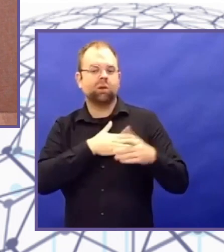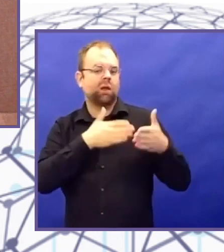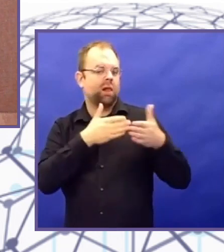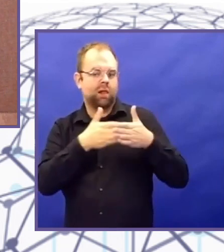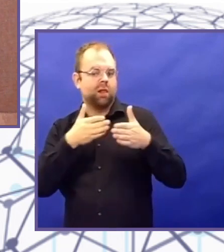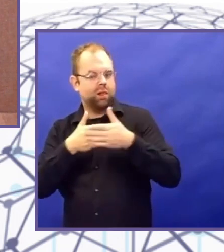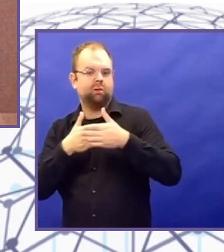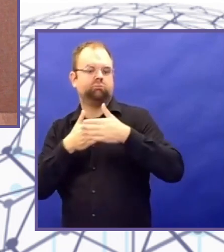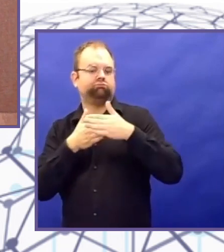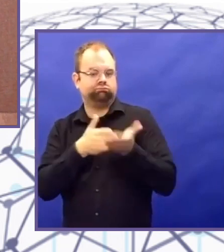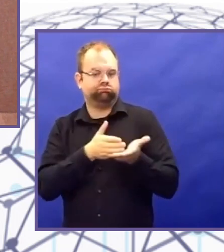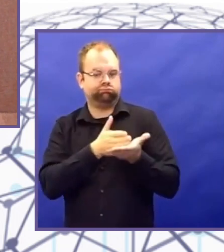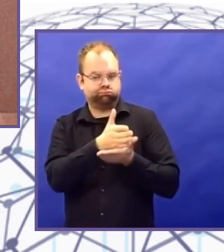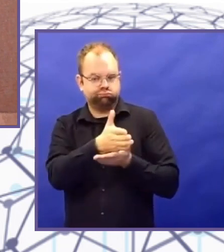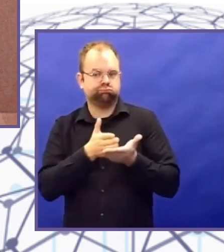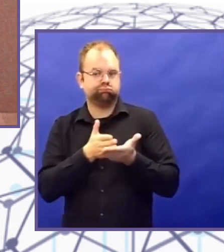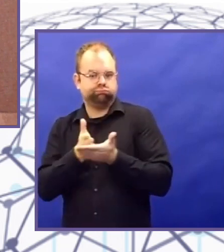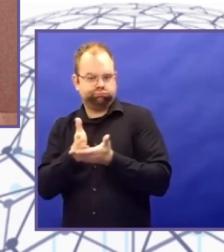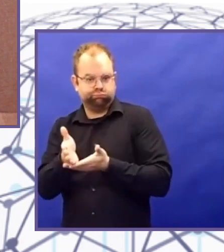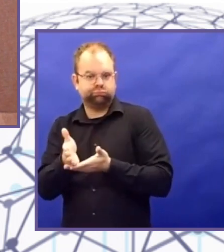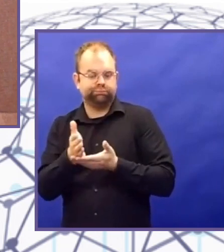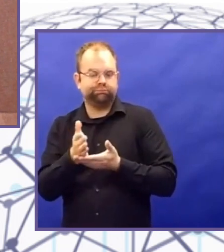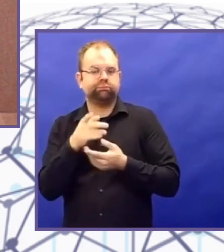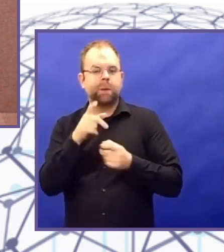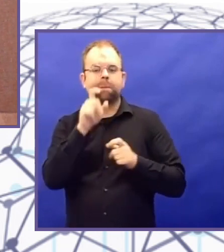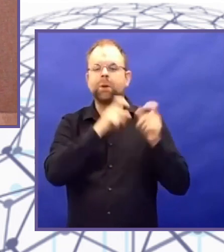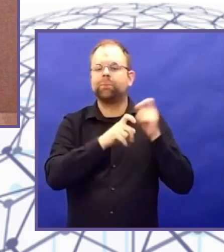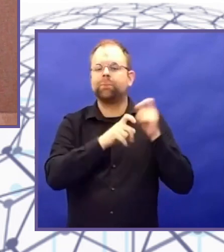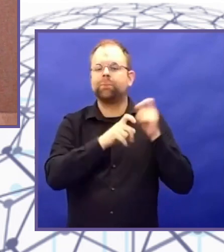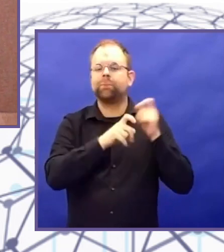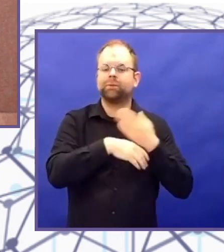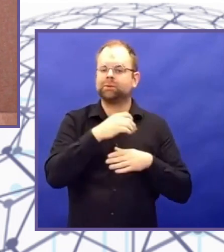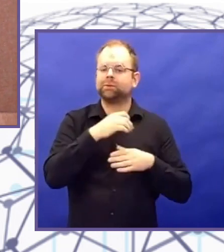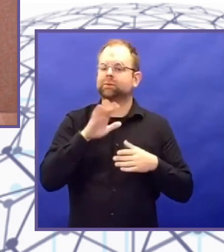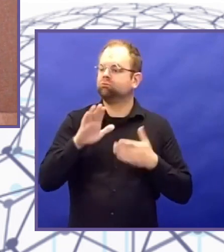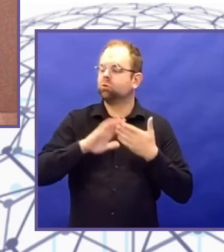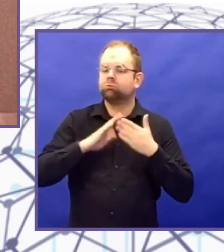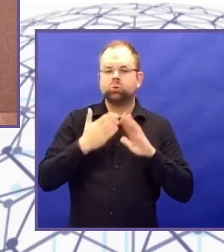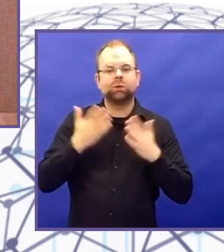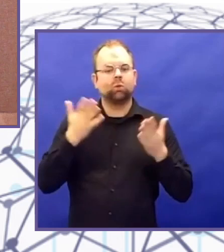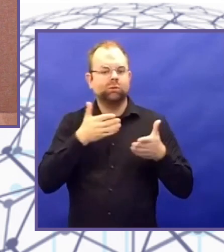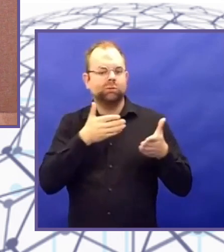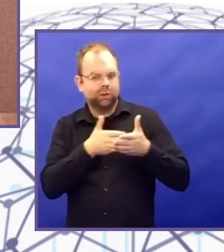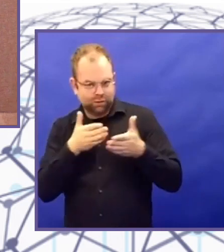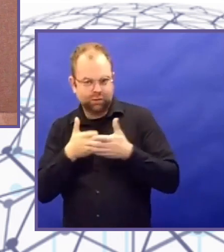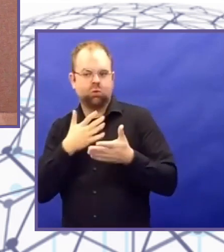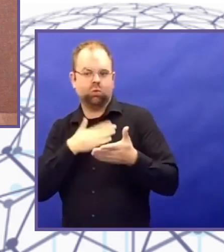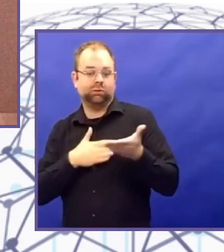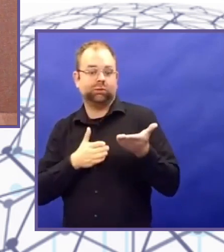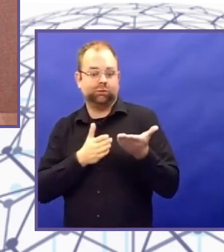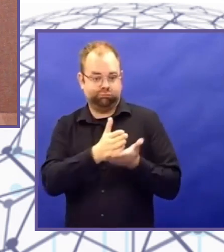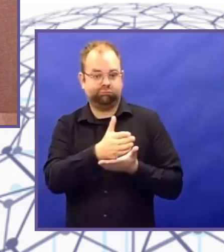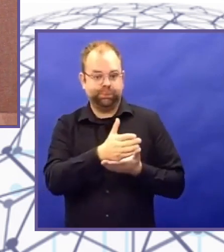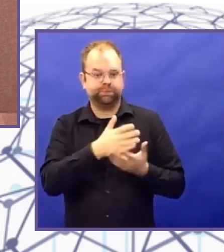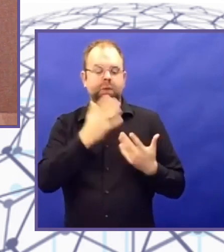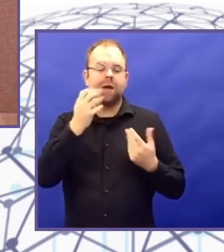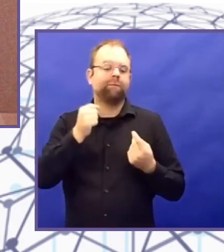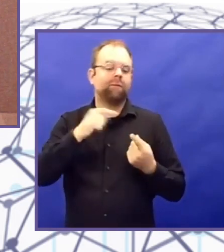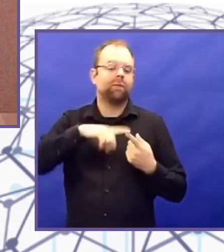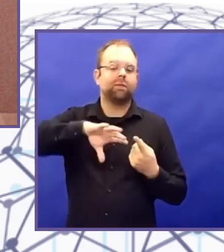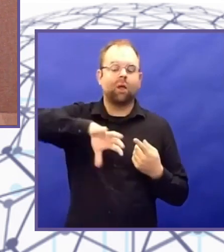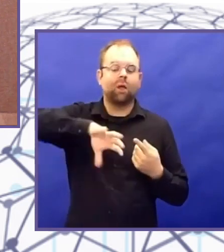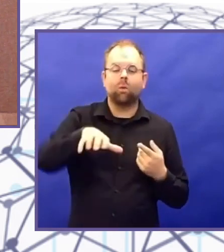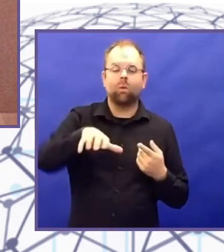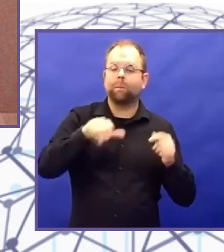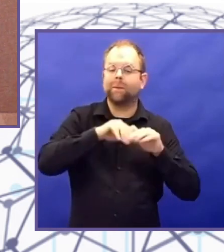engagement, text messages, and stories in their comics. To me, it just felt like a really